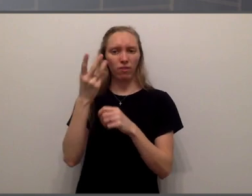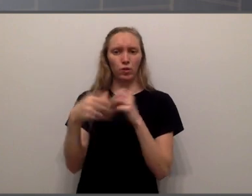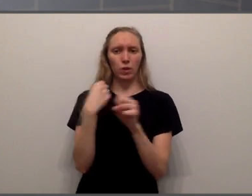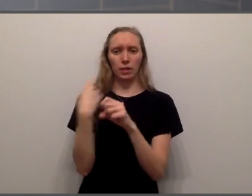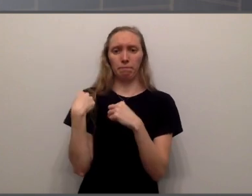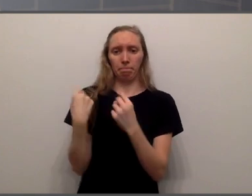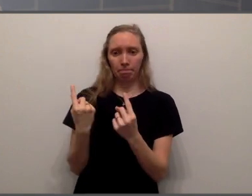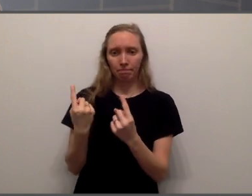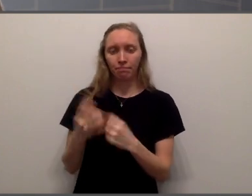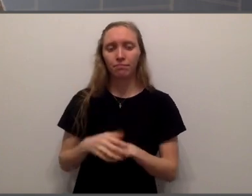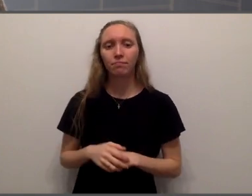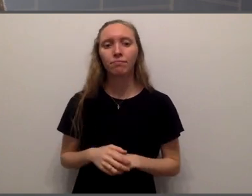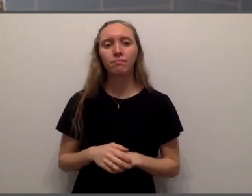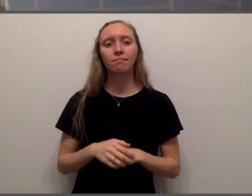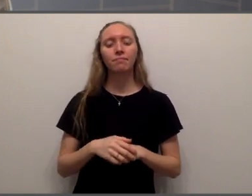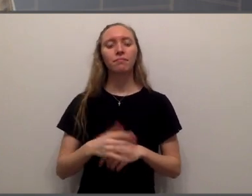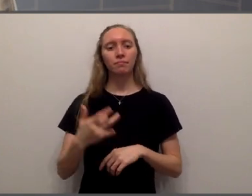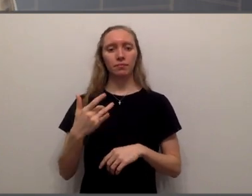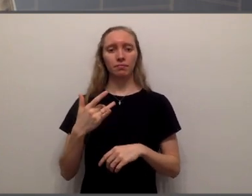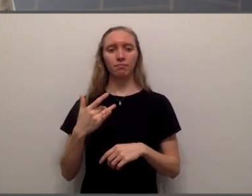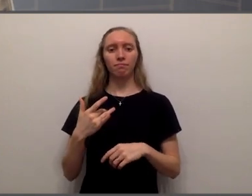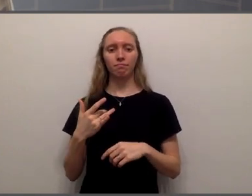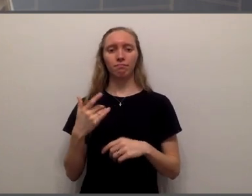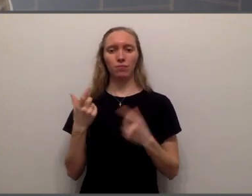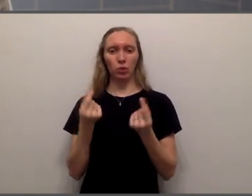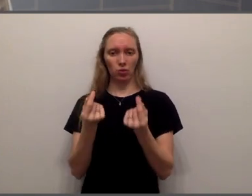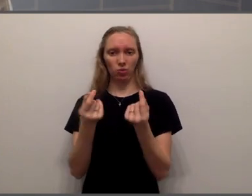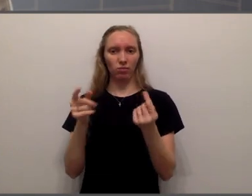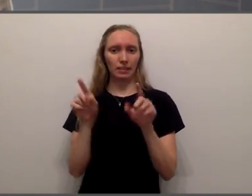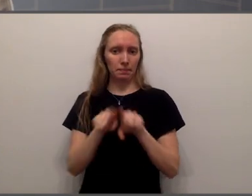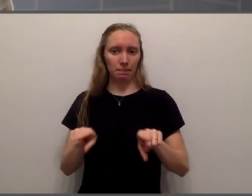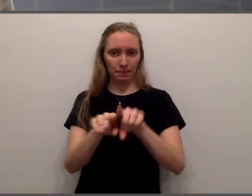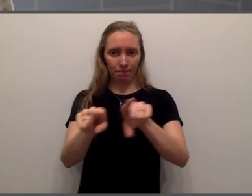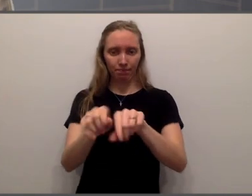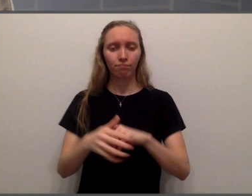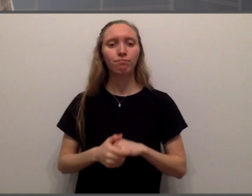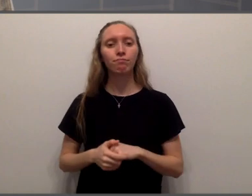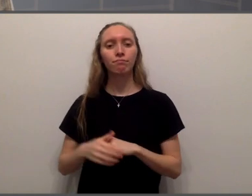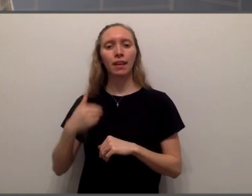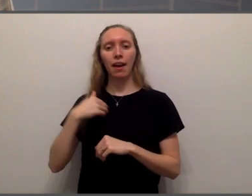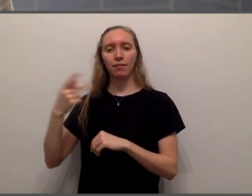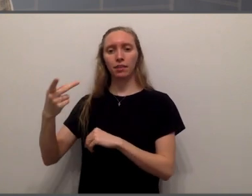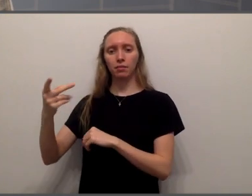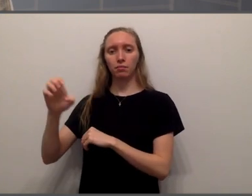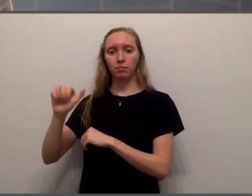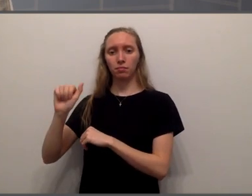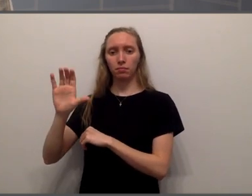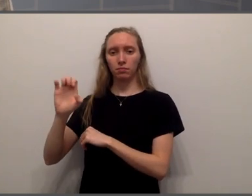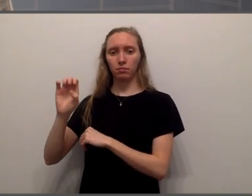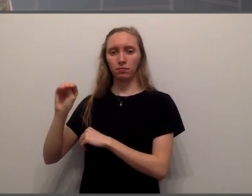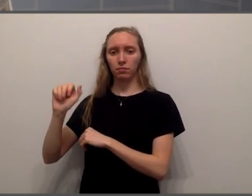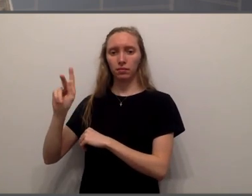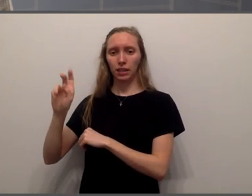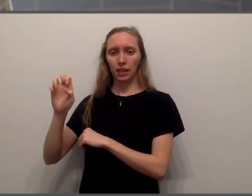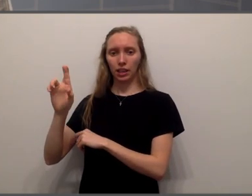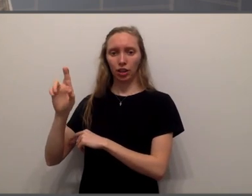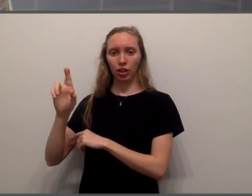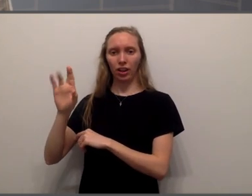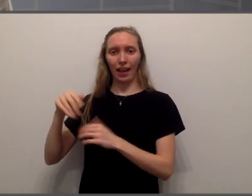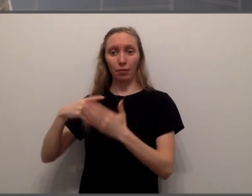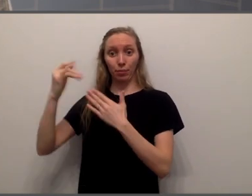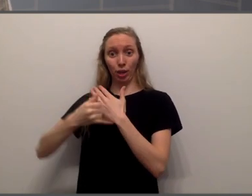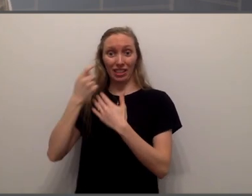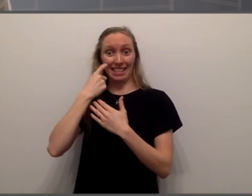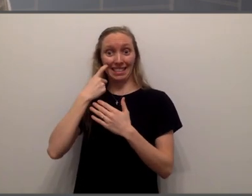our Peacemaker campaign. We also have a Peacemaker series, and we have been